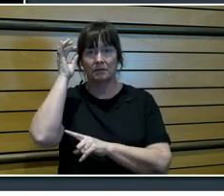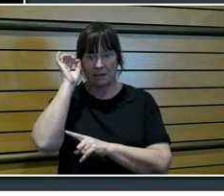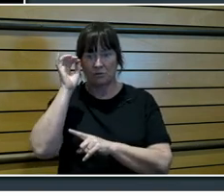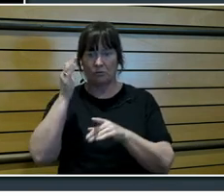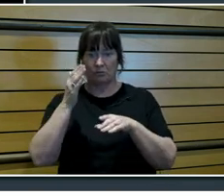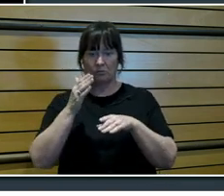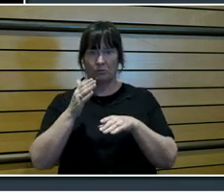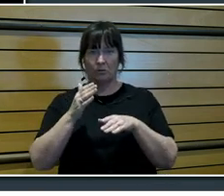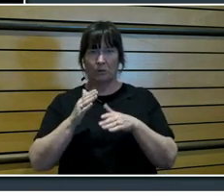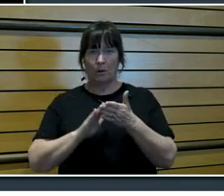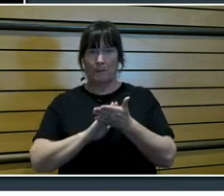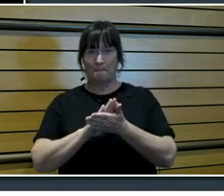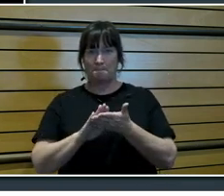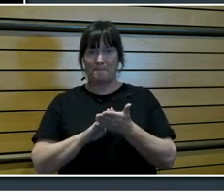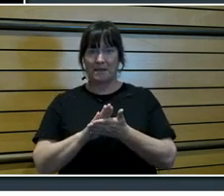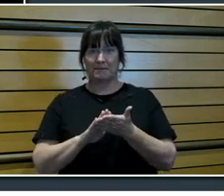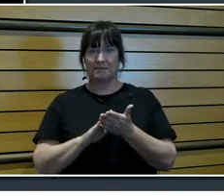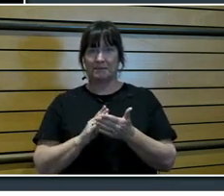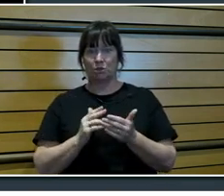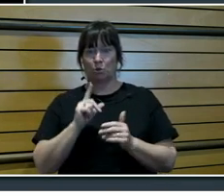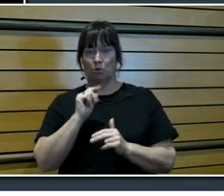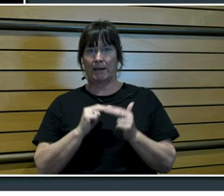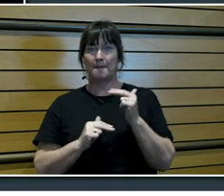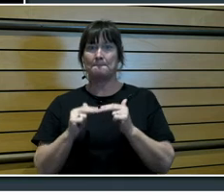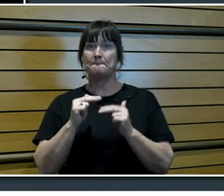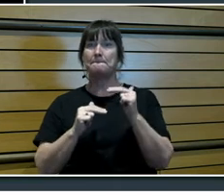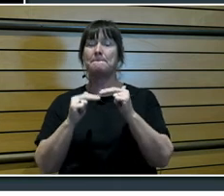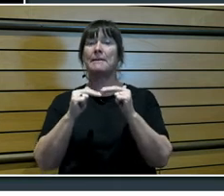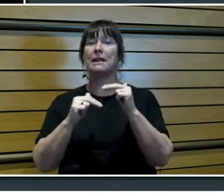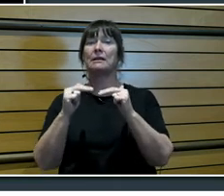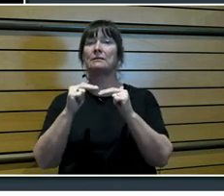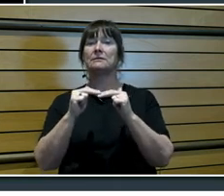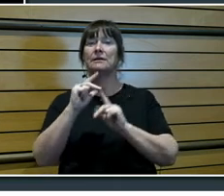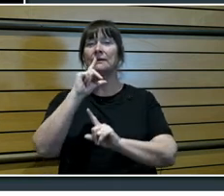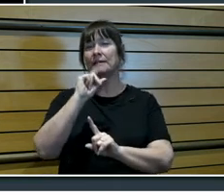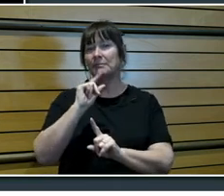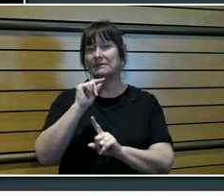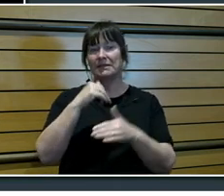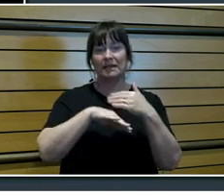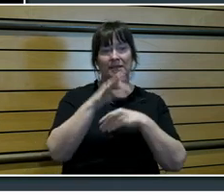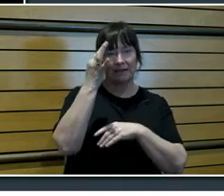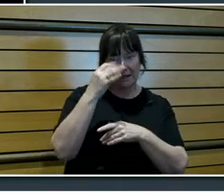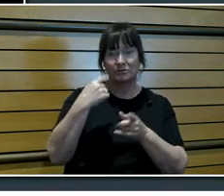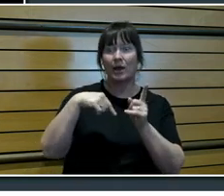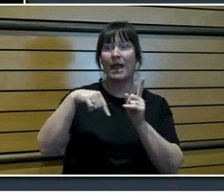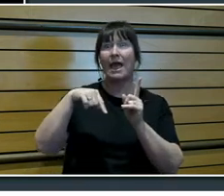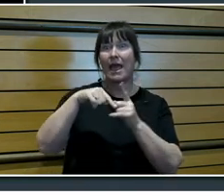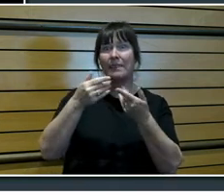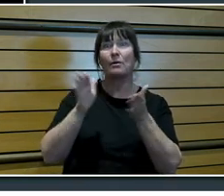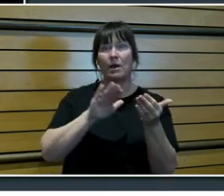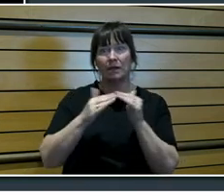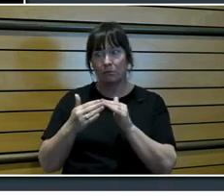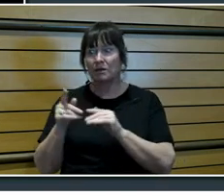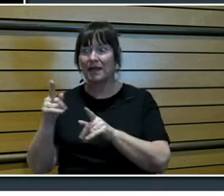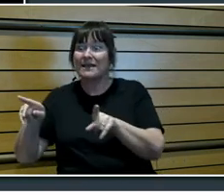that will result in a building of capacity, not only within the council and in within the wider community, but specifically